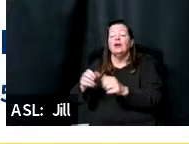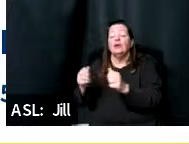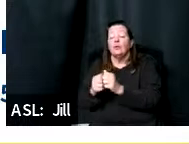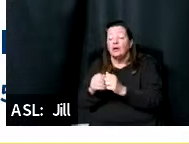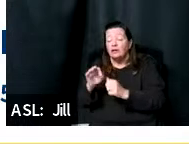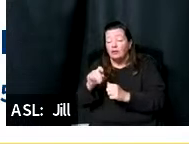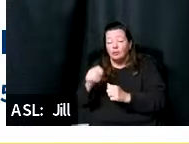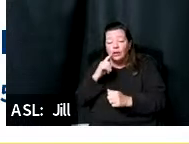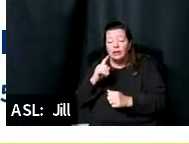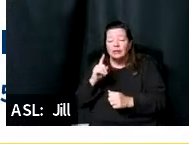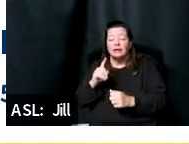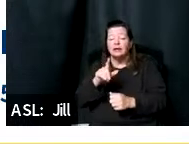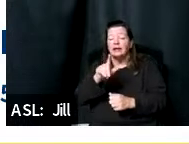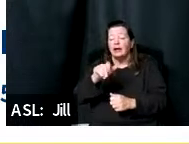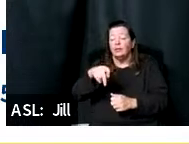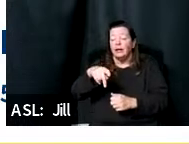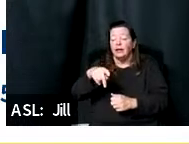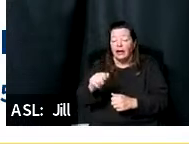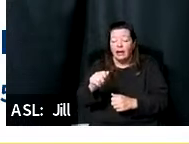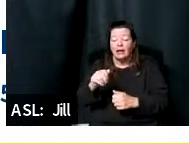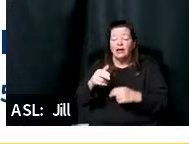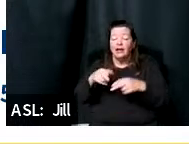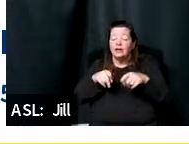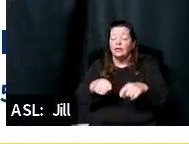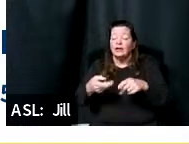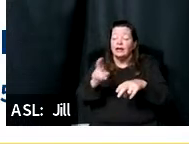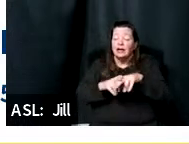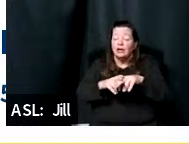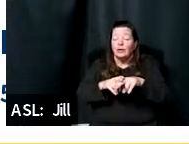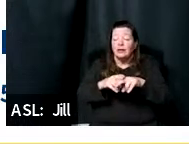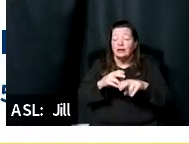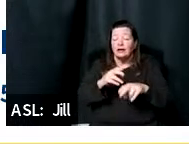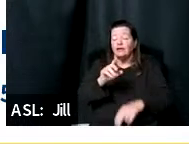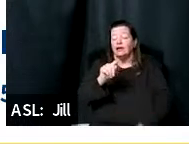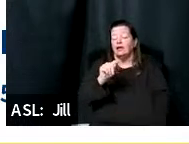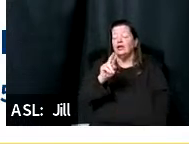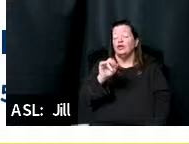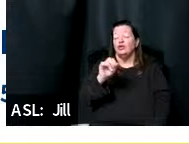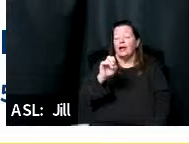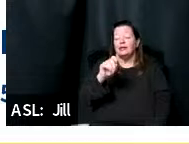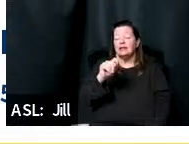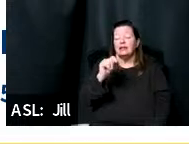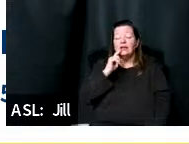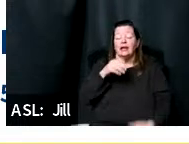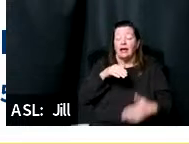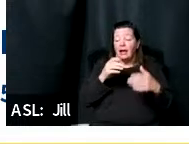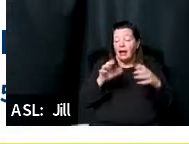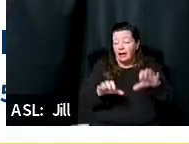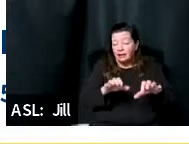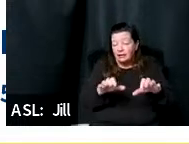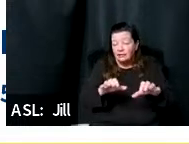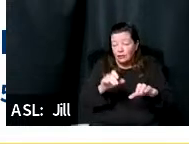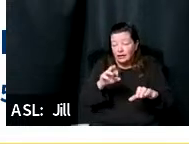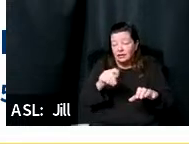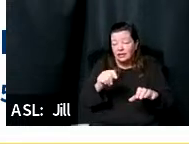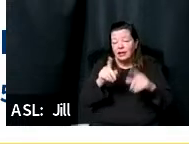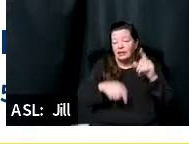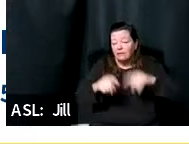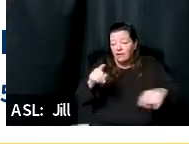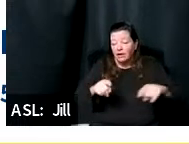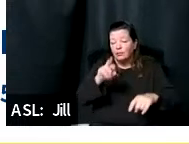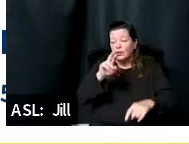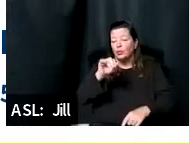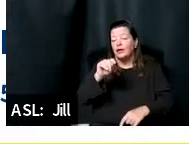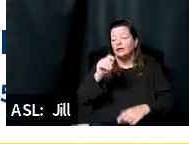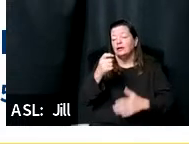modified LPA and options compared to the no build is due to the increase in transit, active transportation facilities, as well as the variable rate tolling